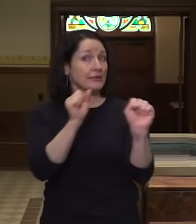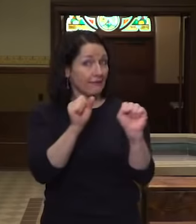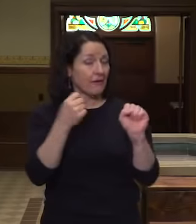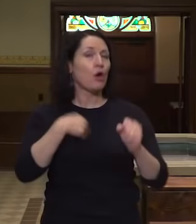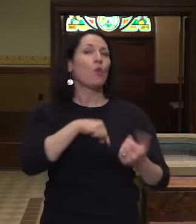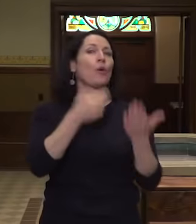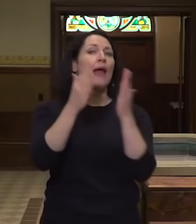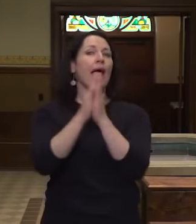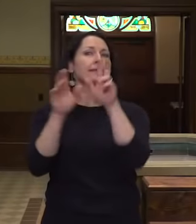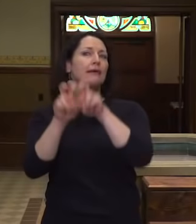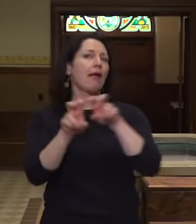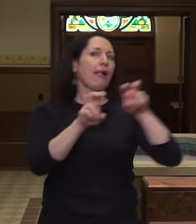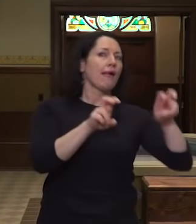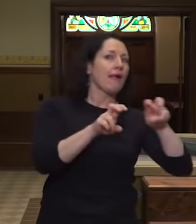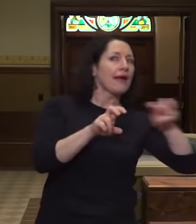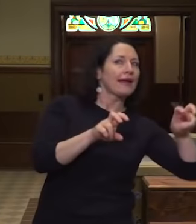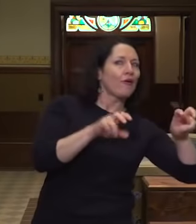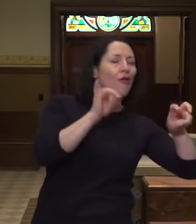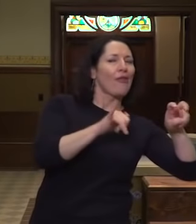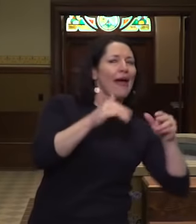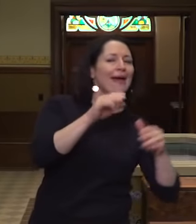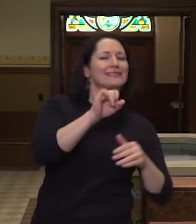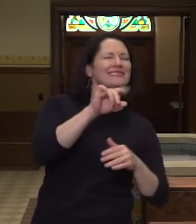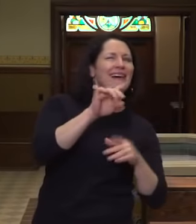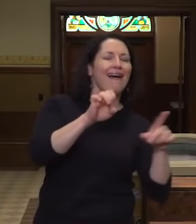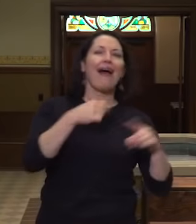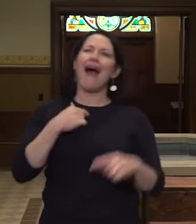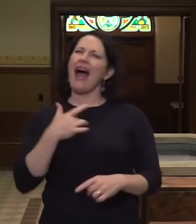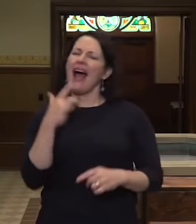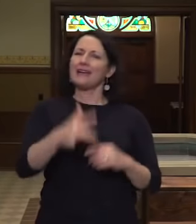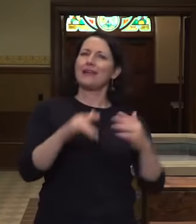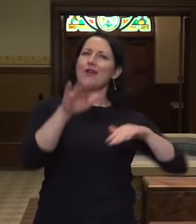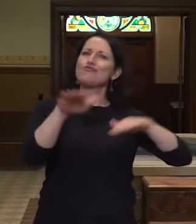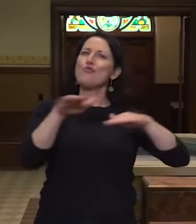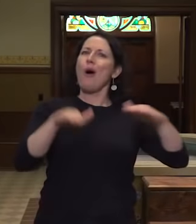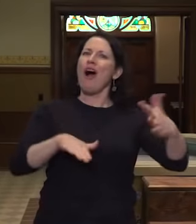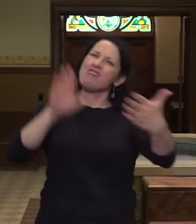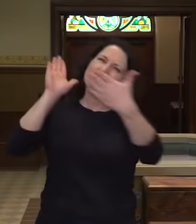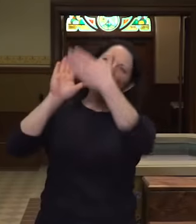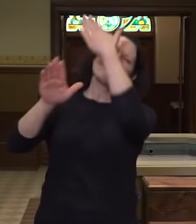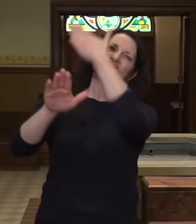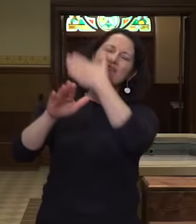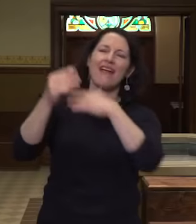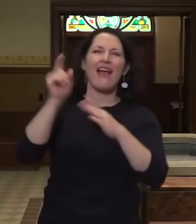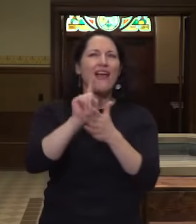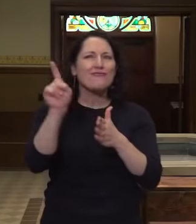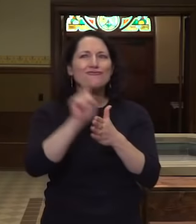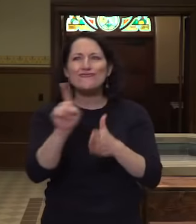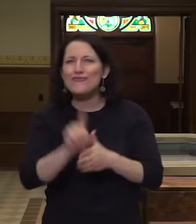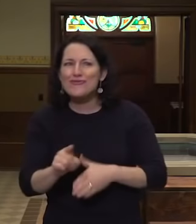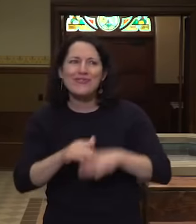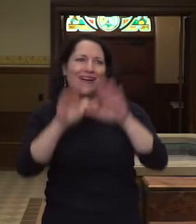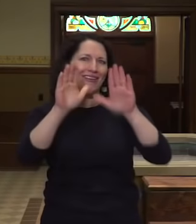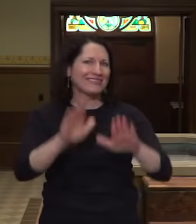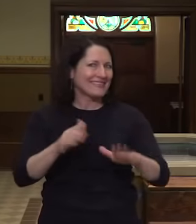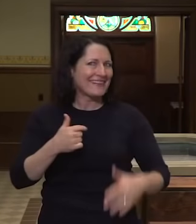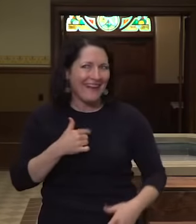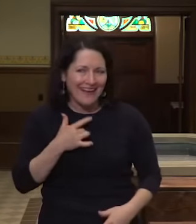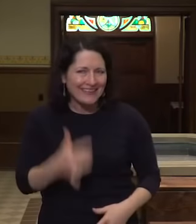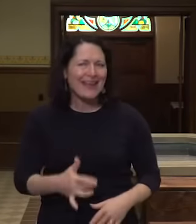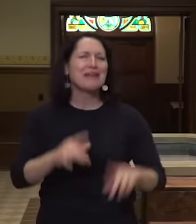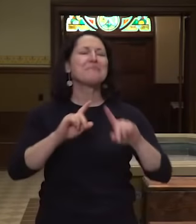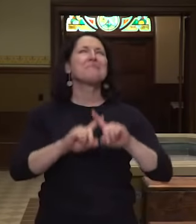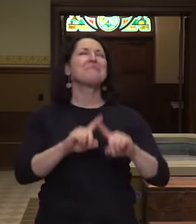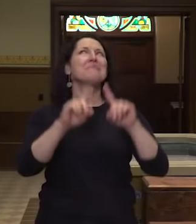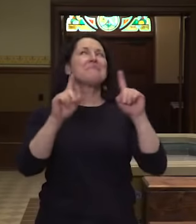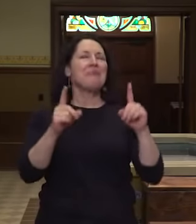come over here. And so I usually walk by and give them a high five every Sunday. So I think